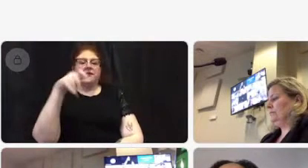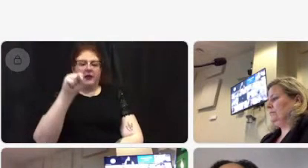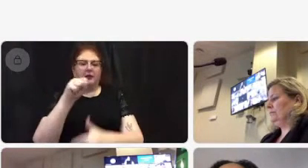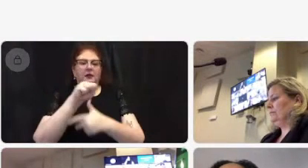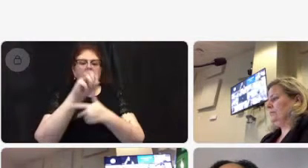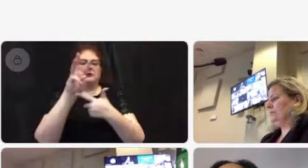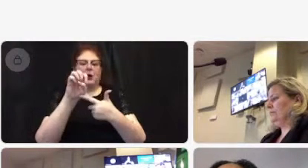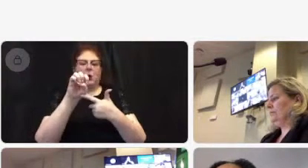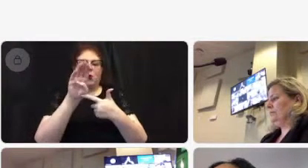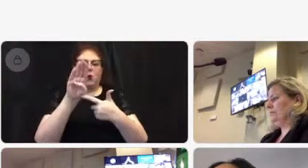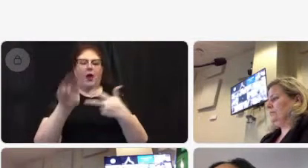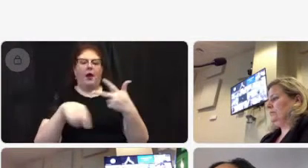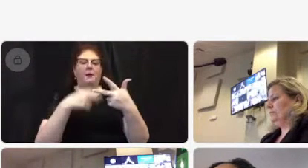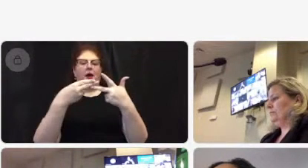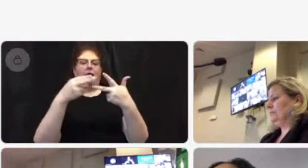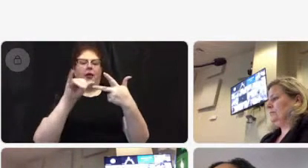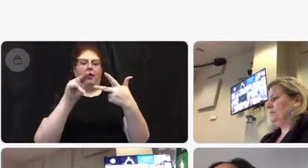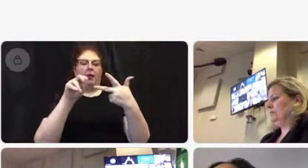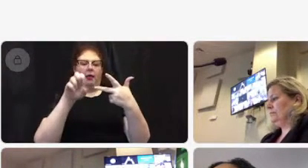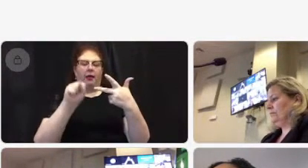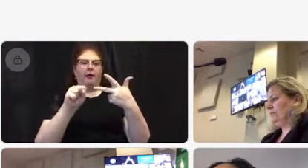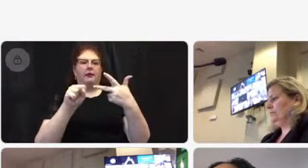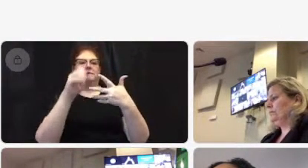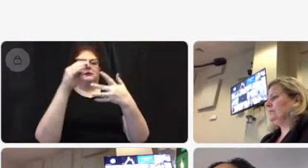then Director Hines, then